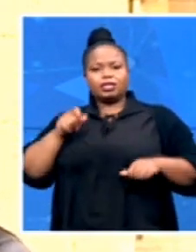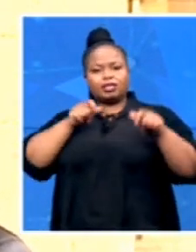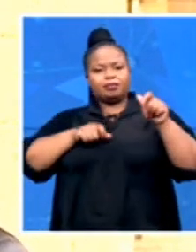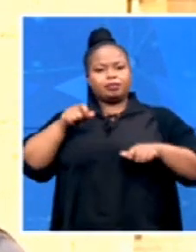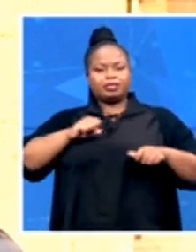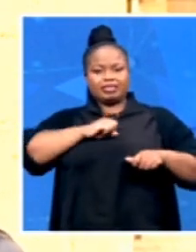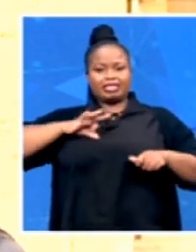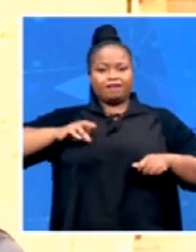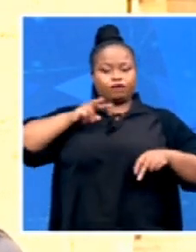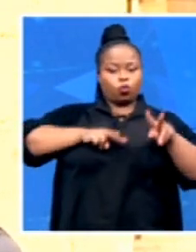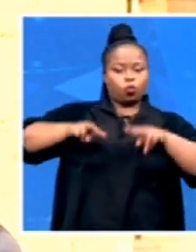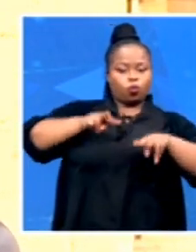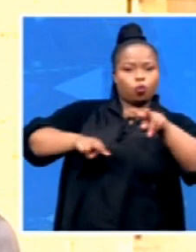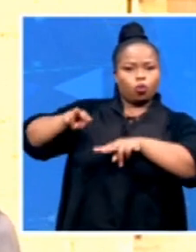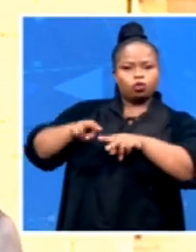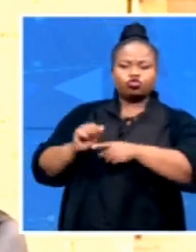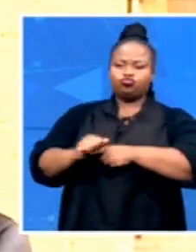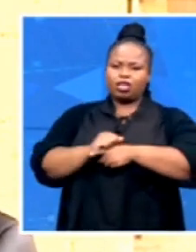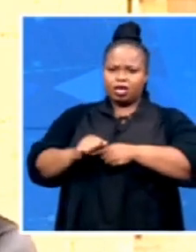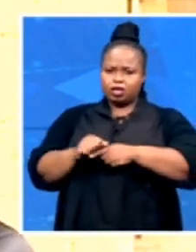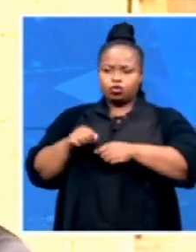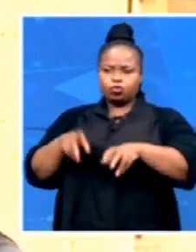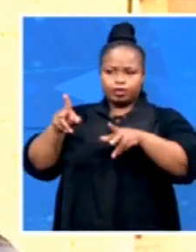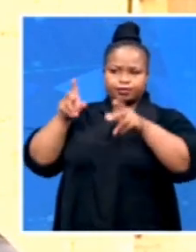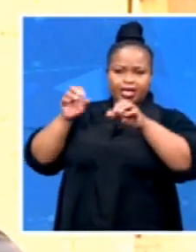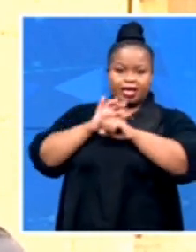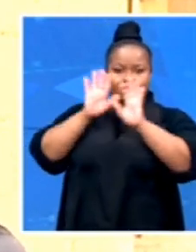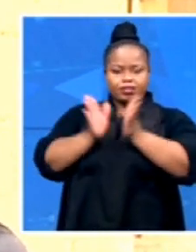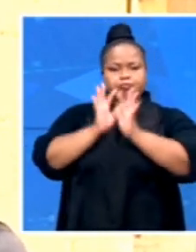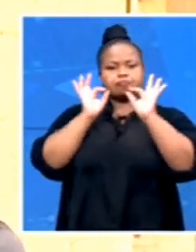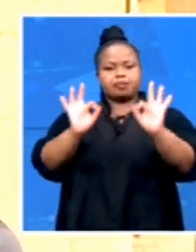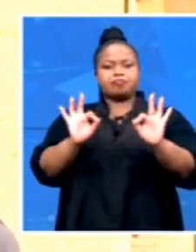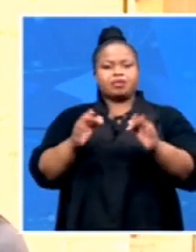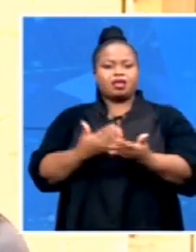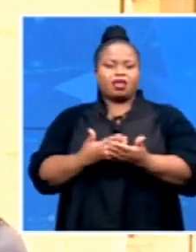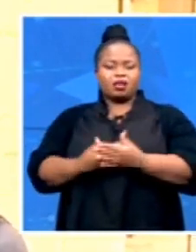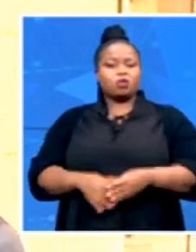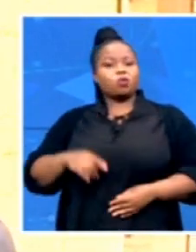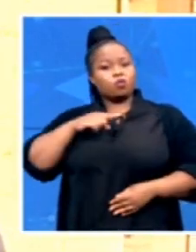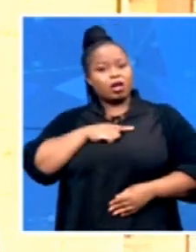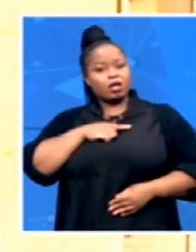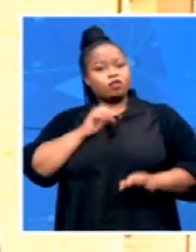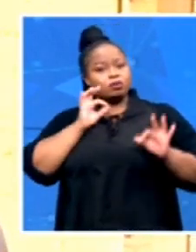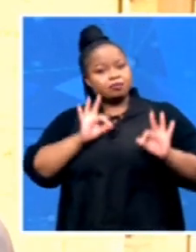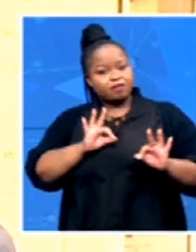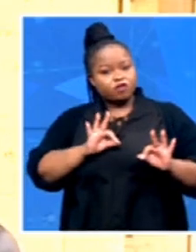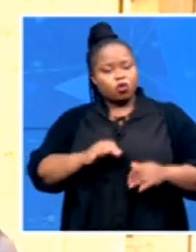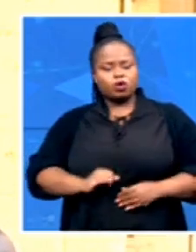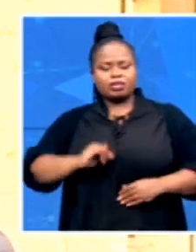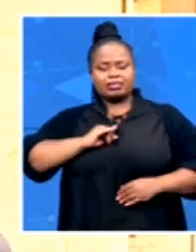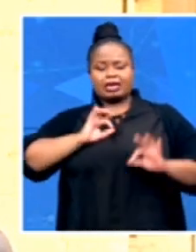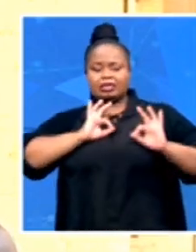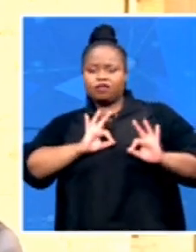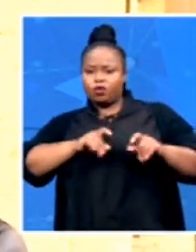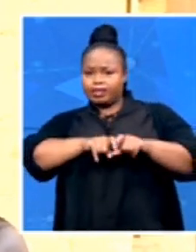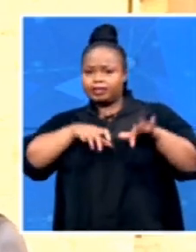goes wrong insofar as this examination, because credibility and integrity of examinations are everything. You can prepare well, but once you